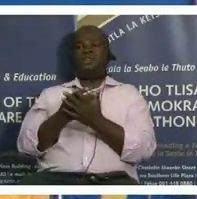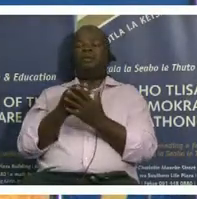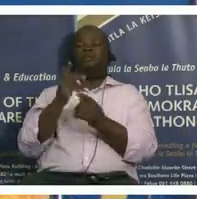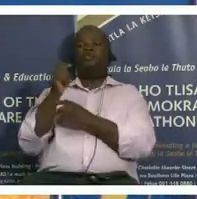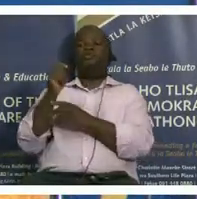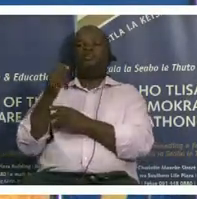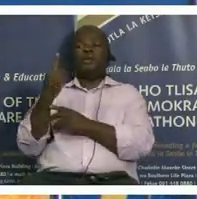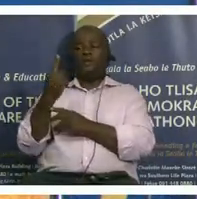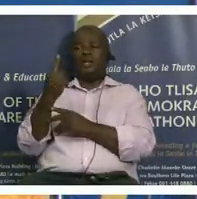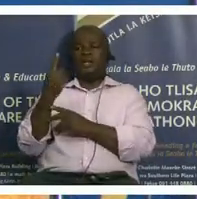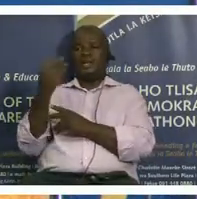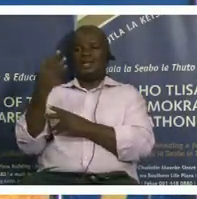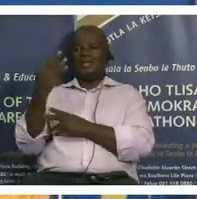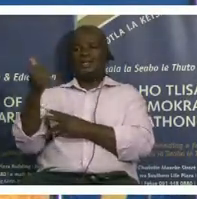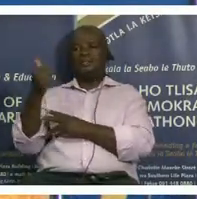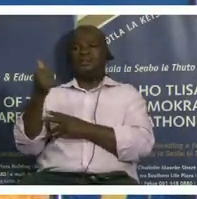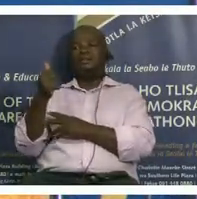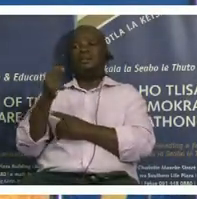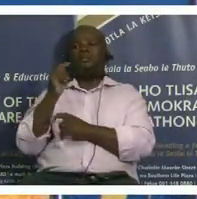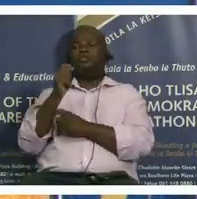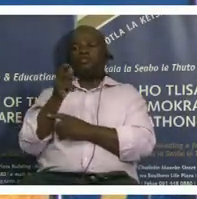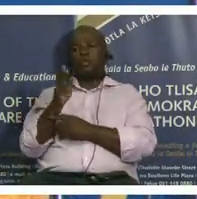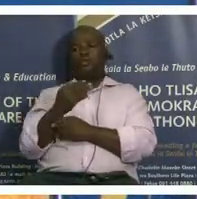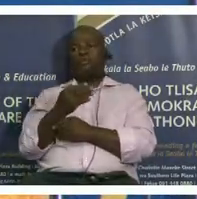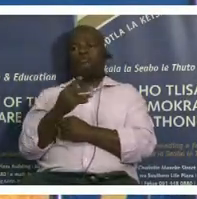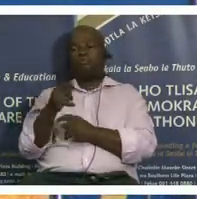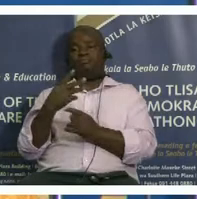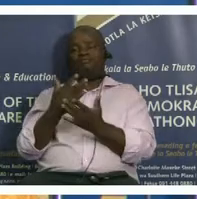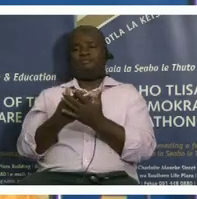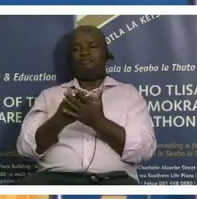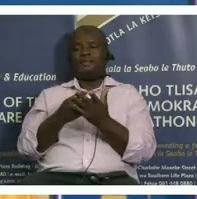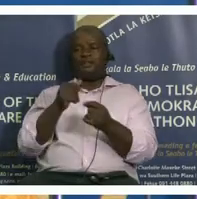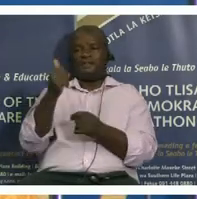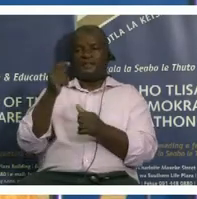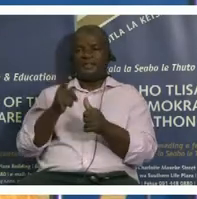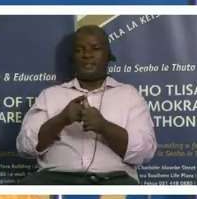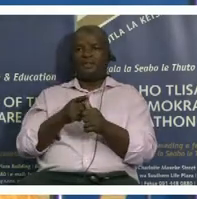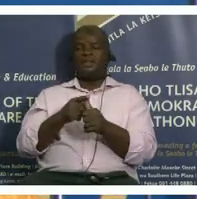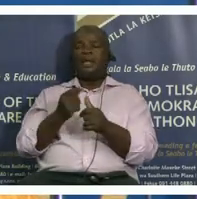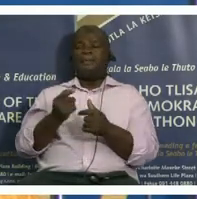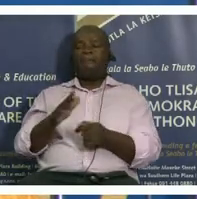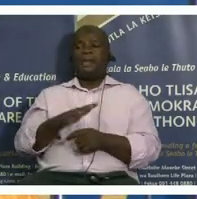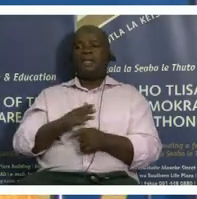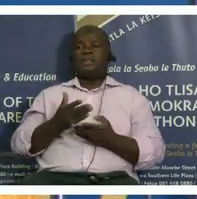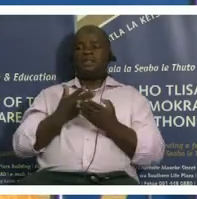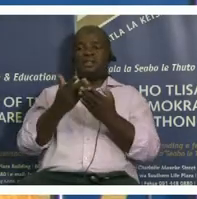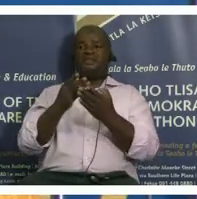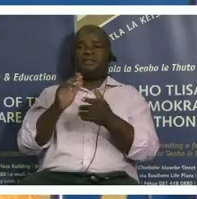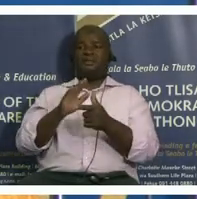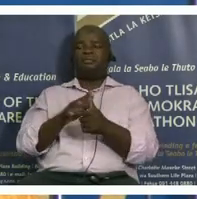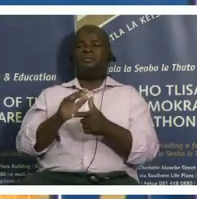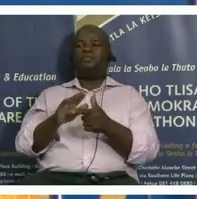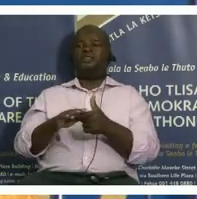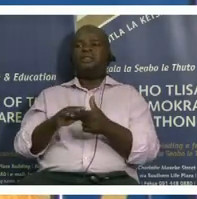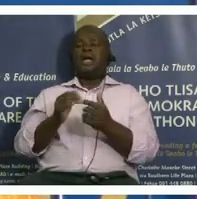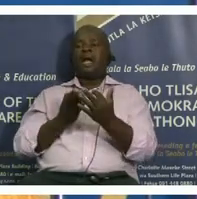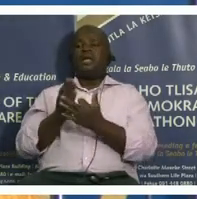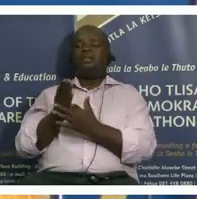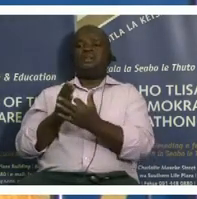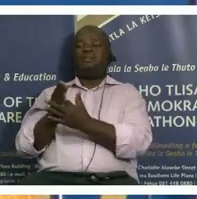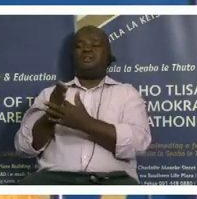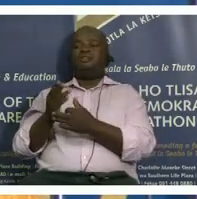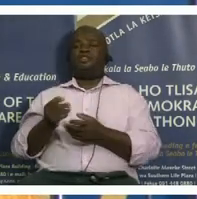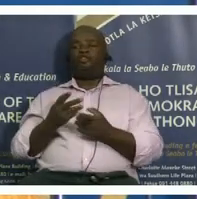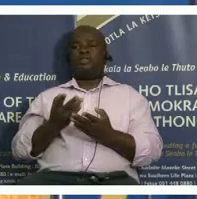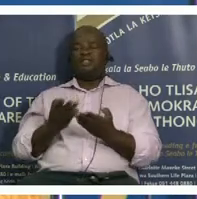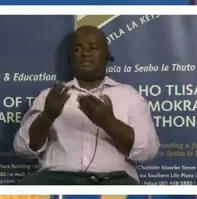settlements. The improvement package includes the provision of basic services, access to amenities, and